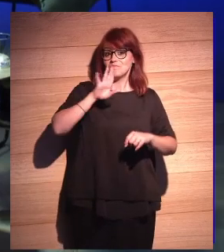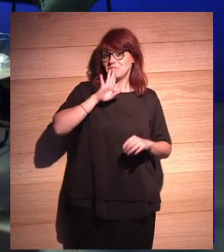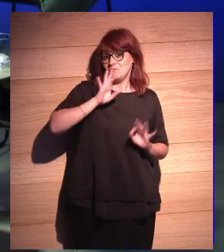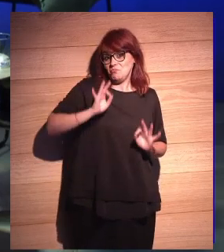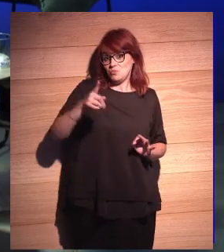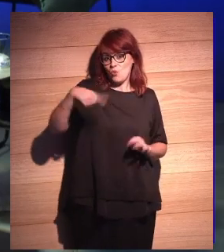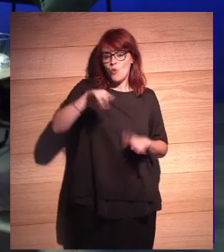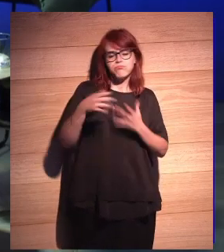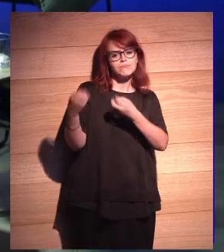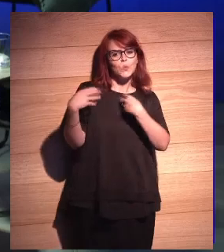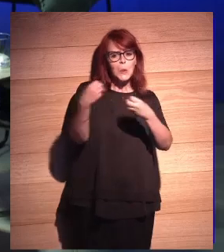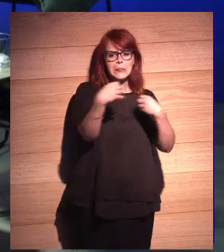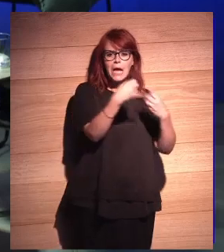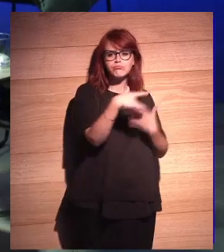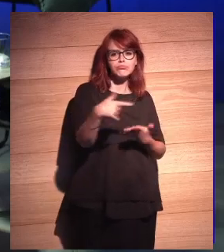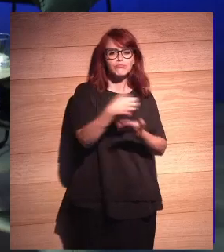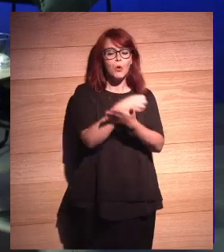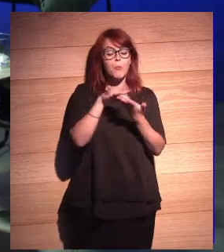quite a magical experience.